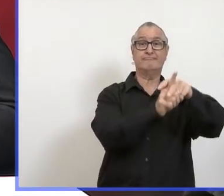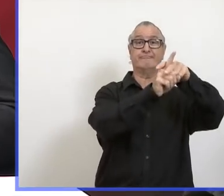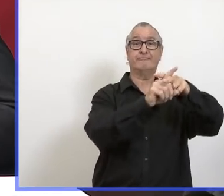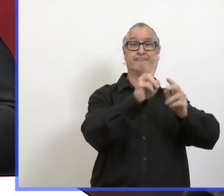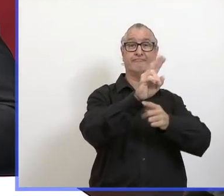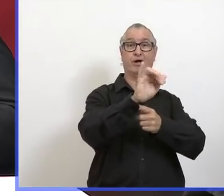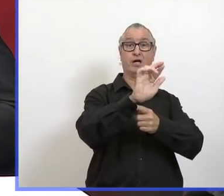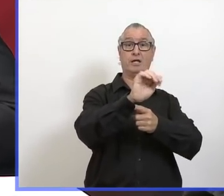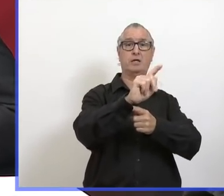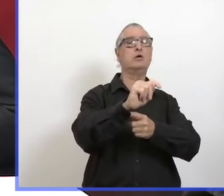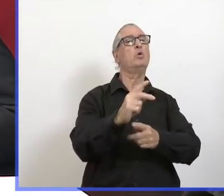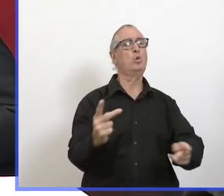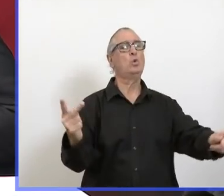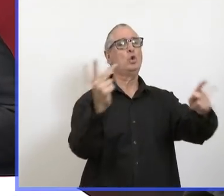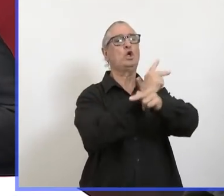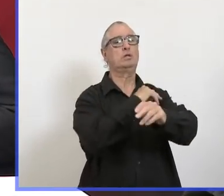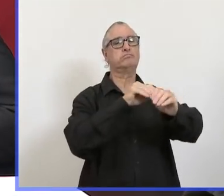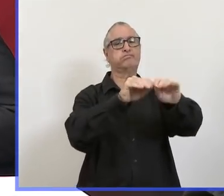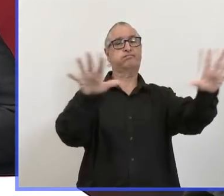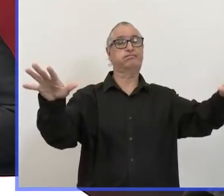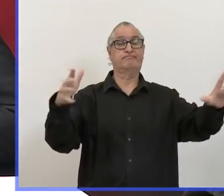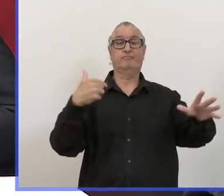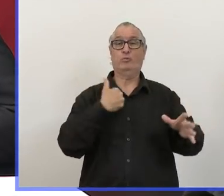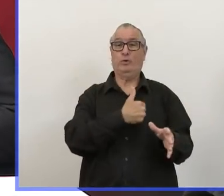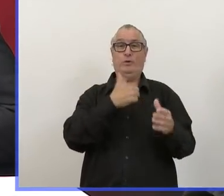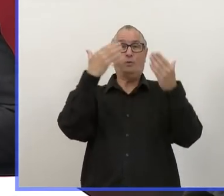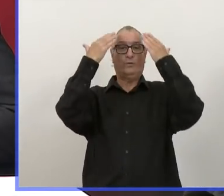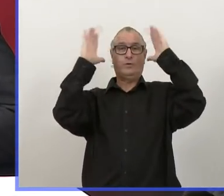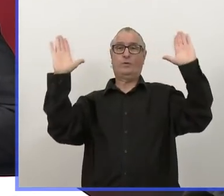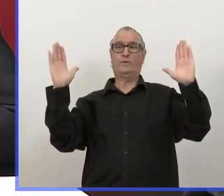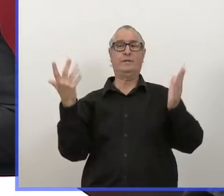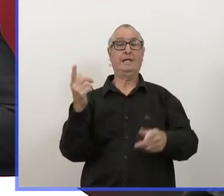on the acute care system. So